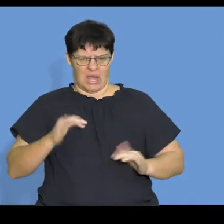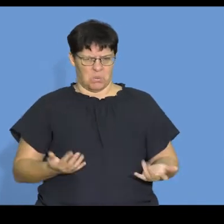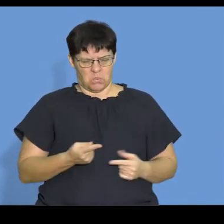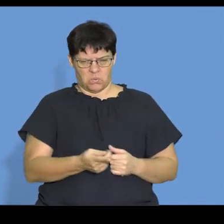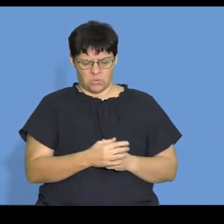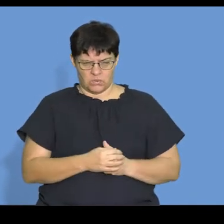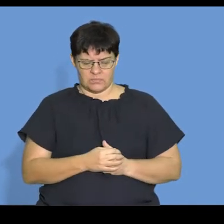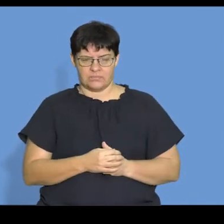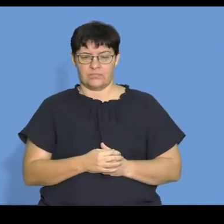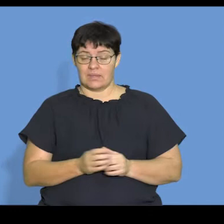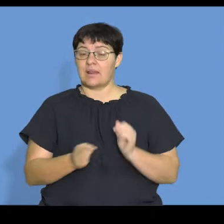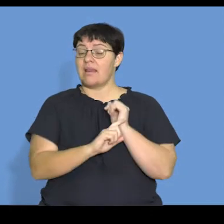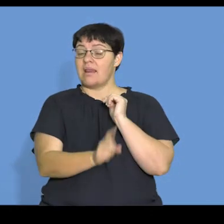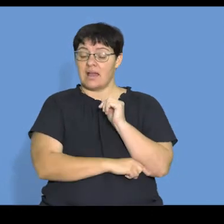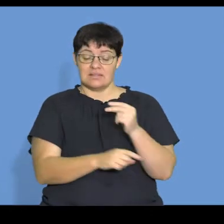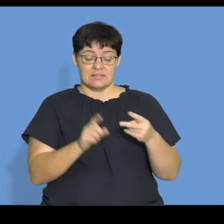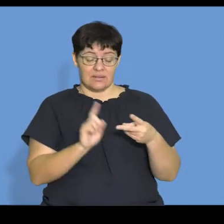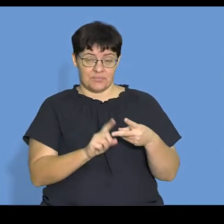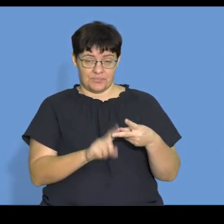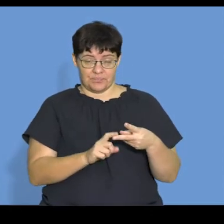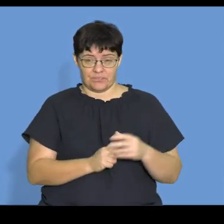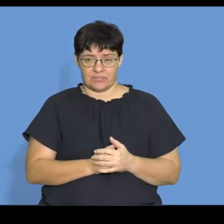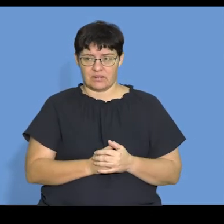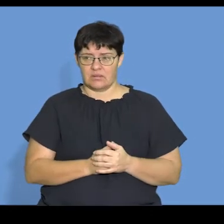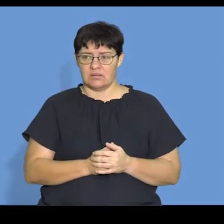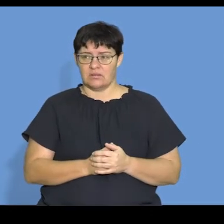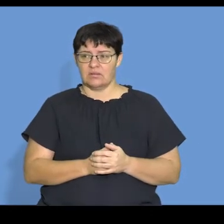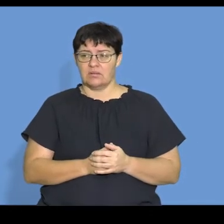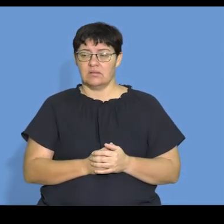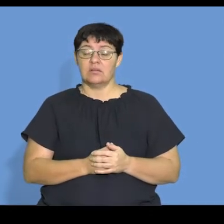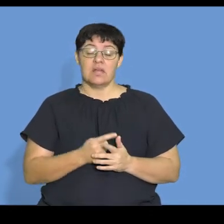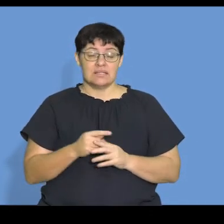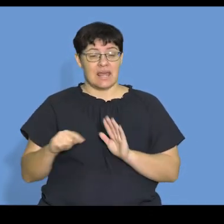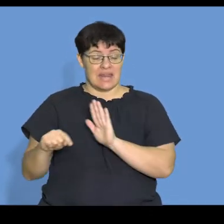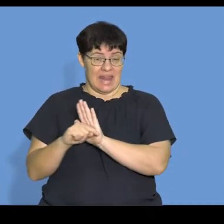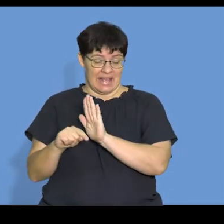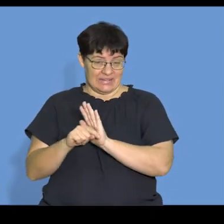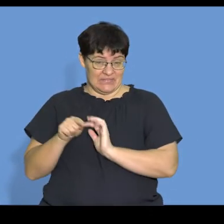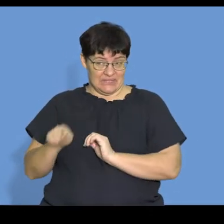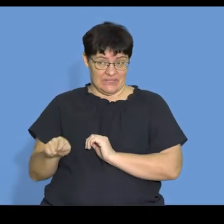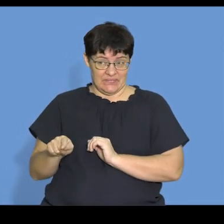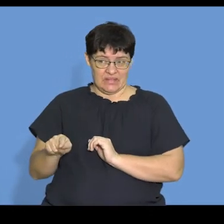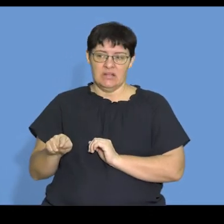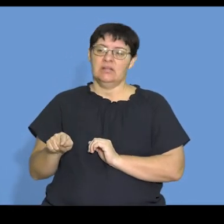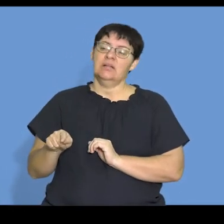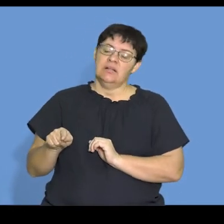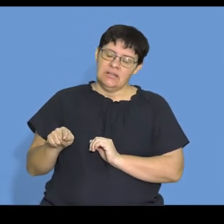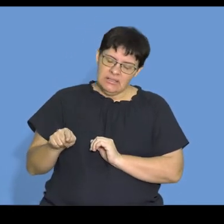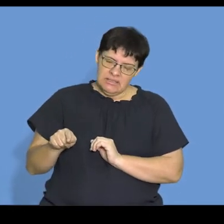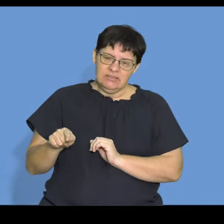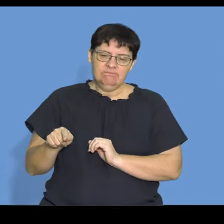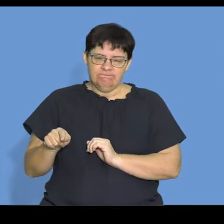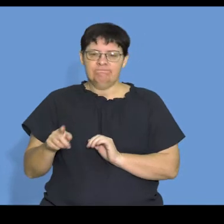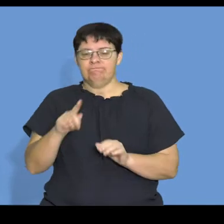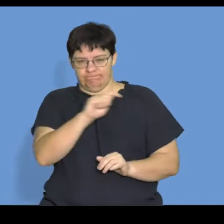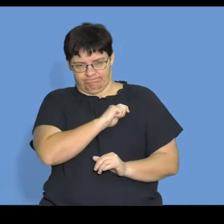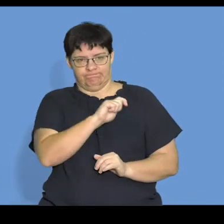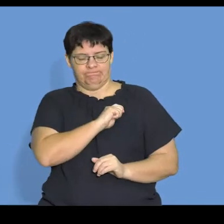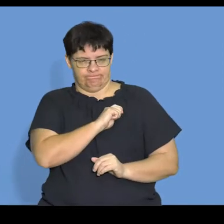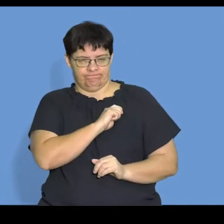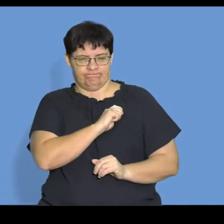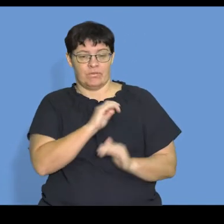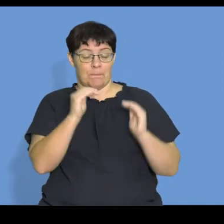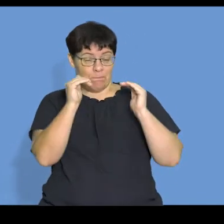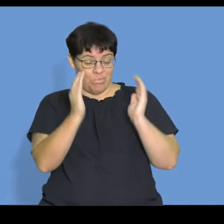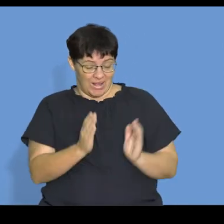Lastly, my second example, if the last term is a negative, then it means definitely your